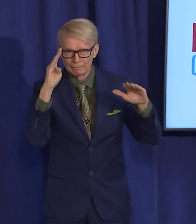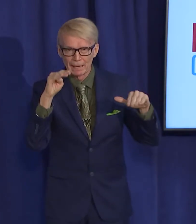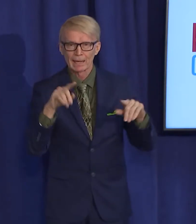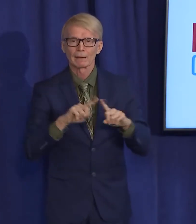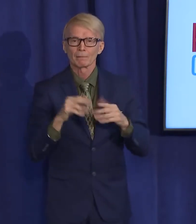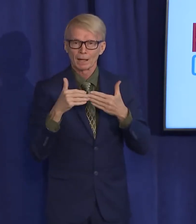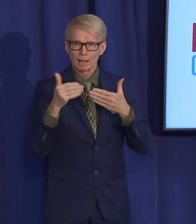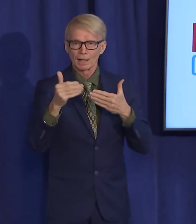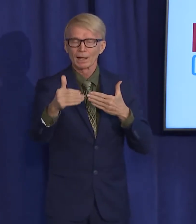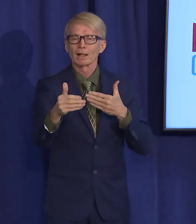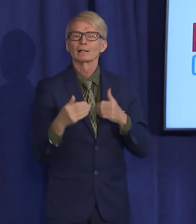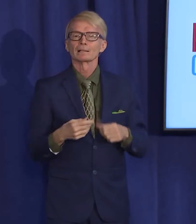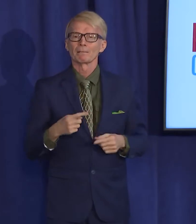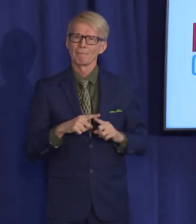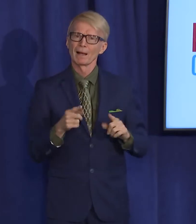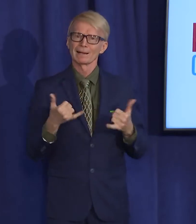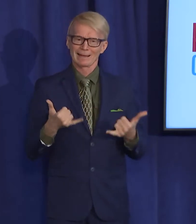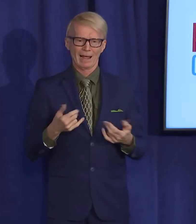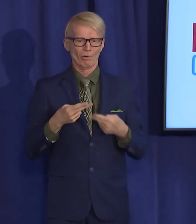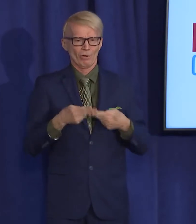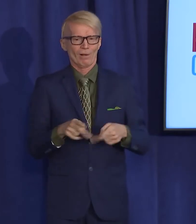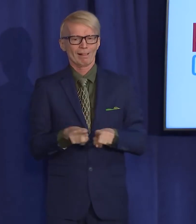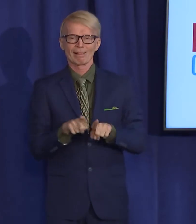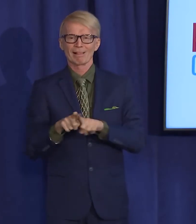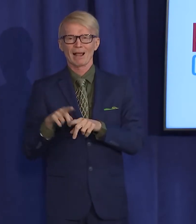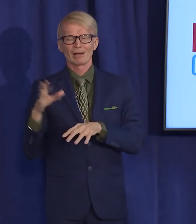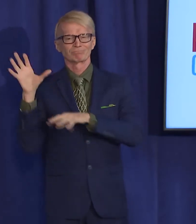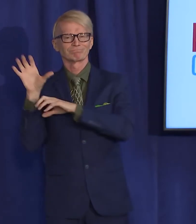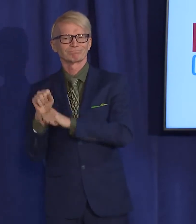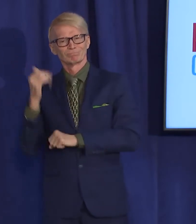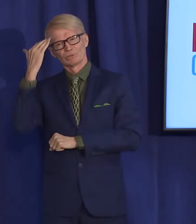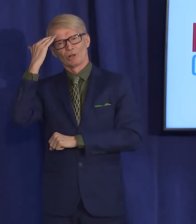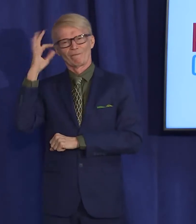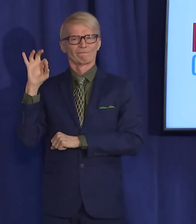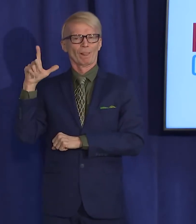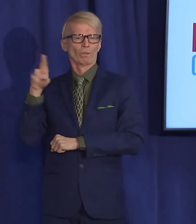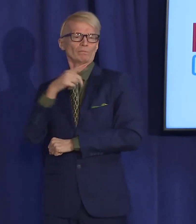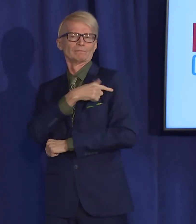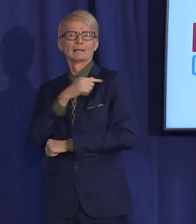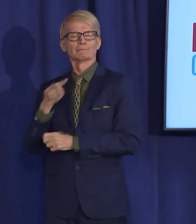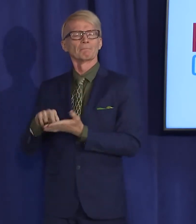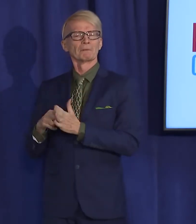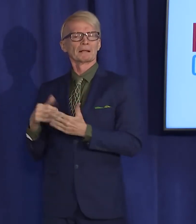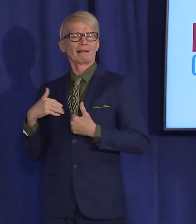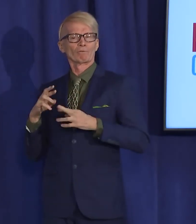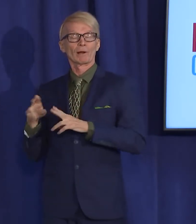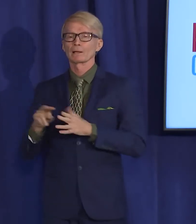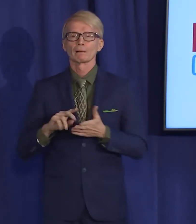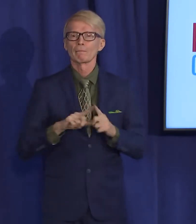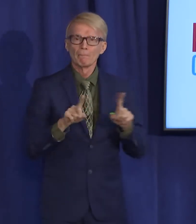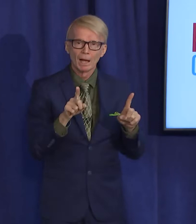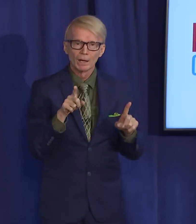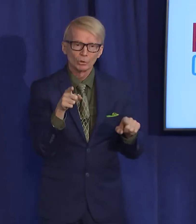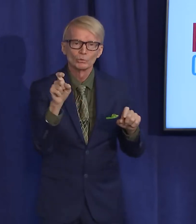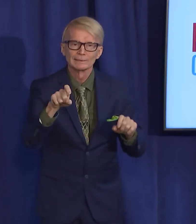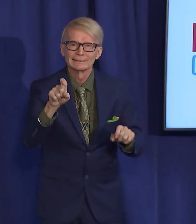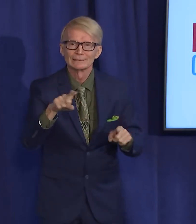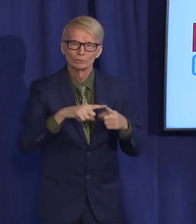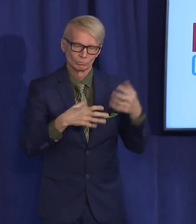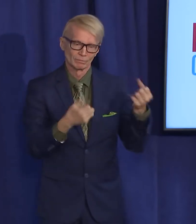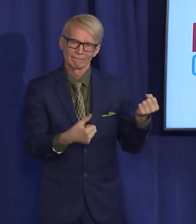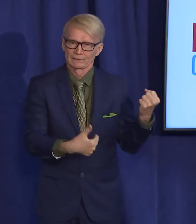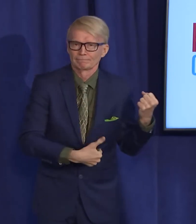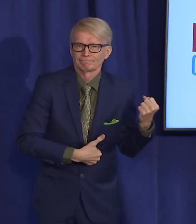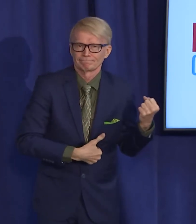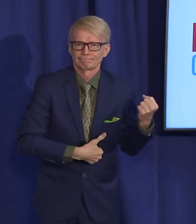feeling more like a traditional flu vaccine campaign, where the problem is not finding a vaccine, it's having the confidence in making the